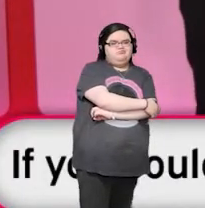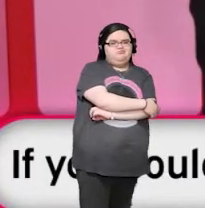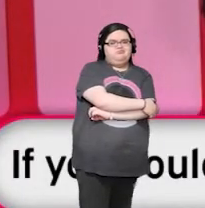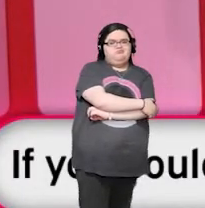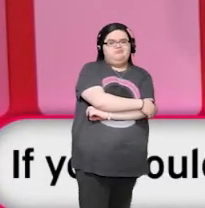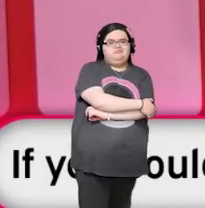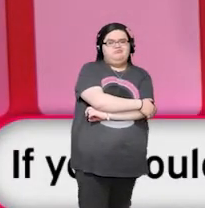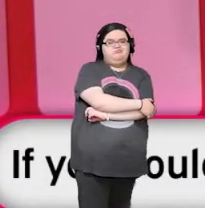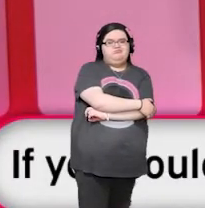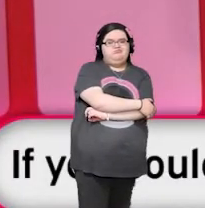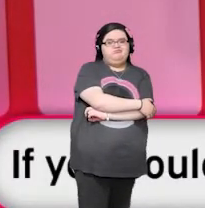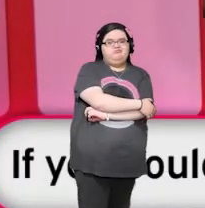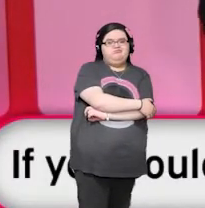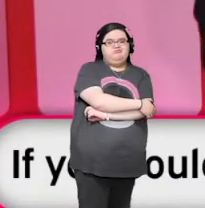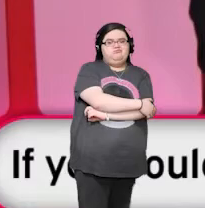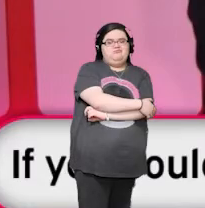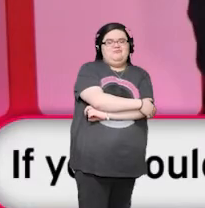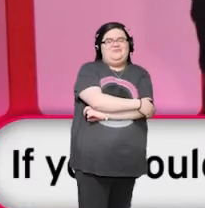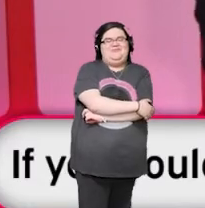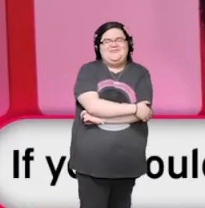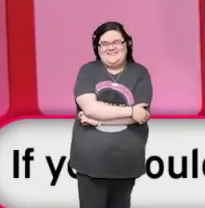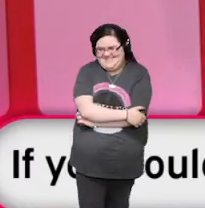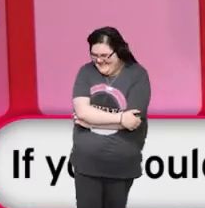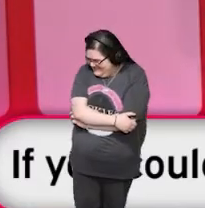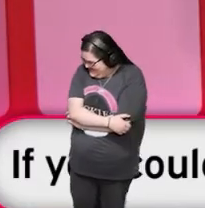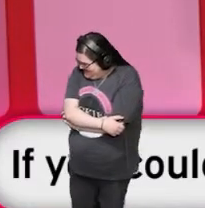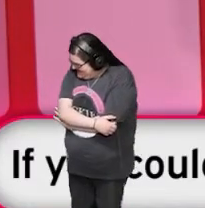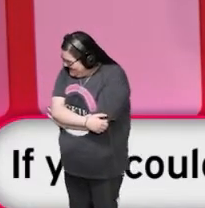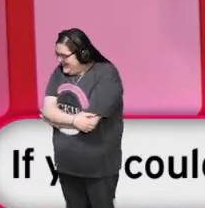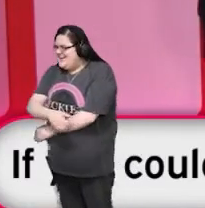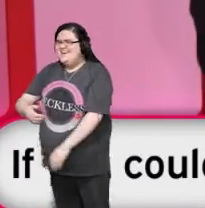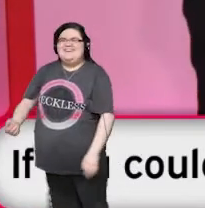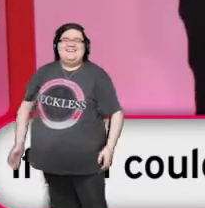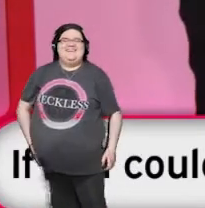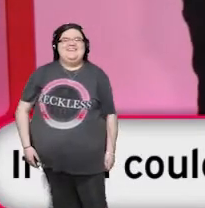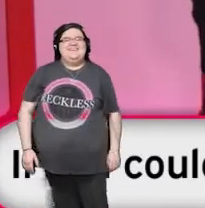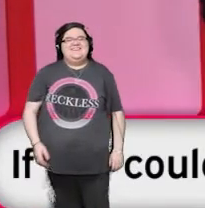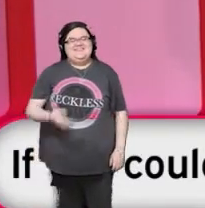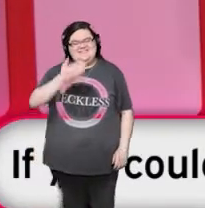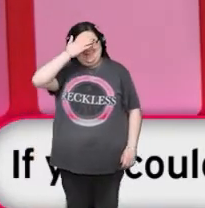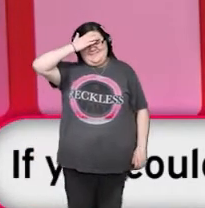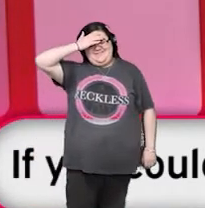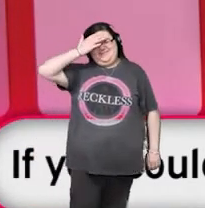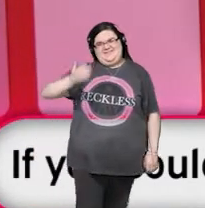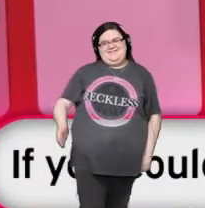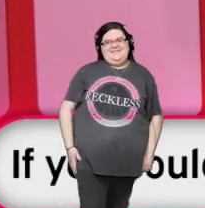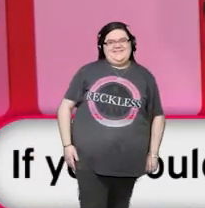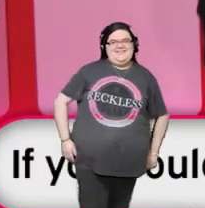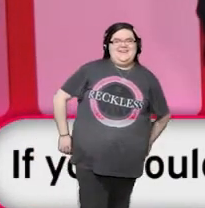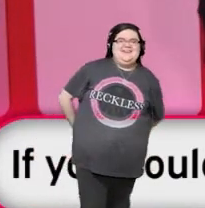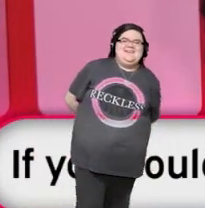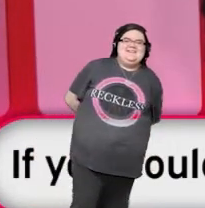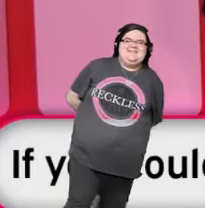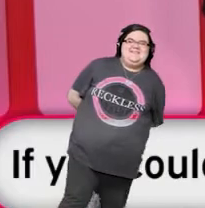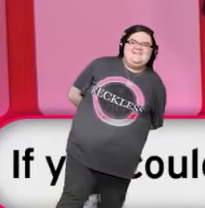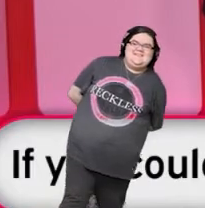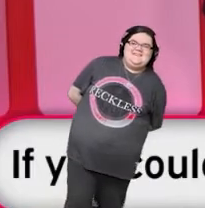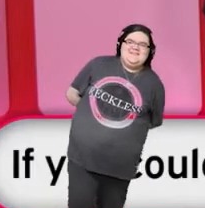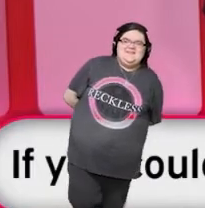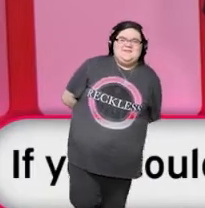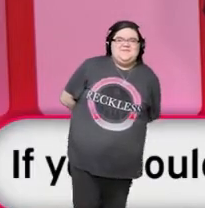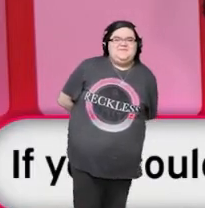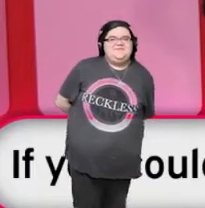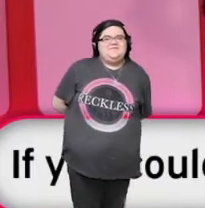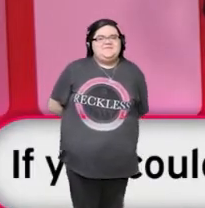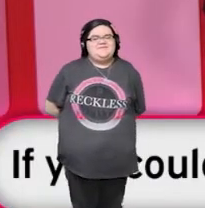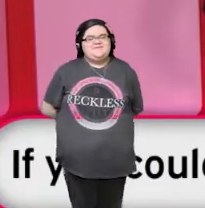as it is, I think money. Really? Just ends. Yeah, life would be pretty fun. And then everyone else around